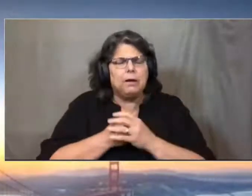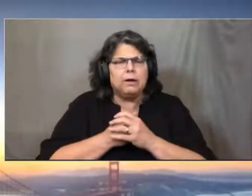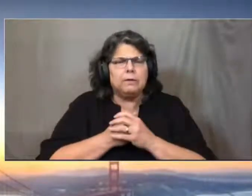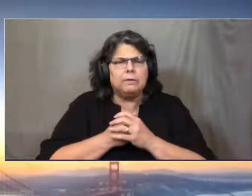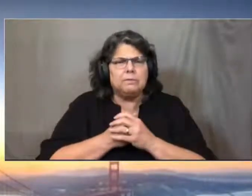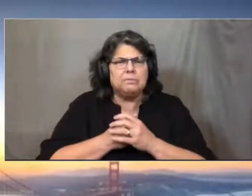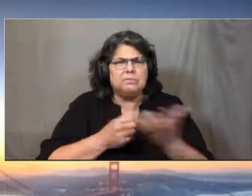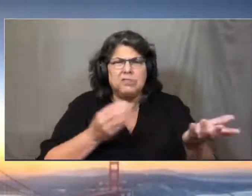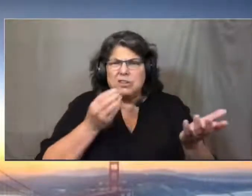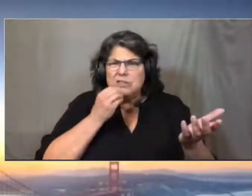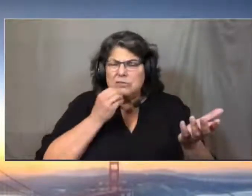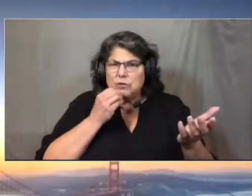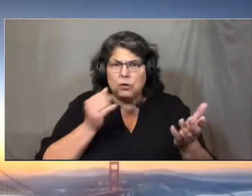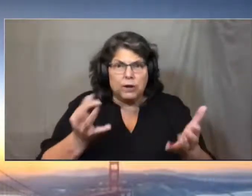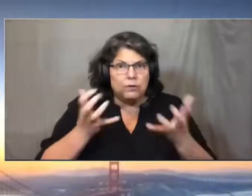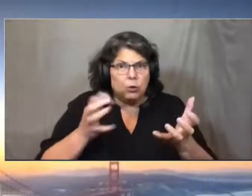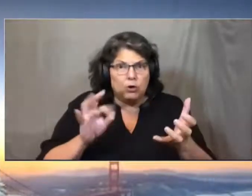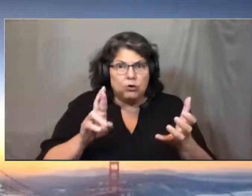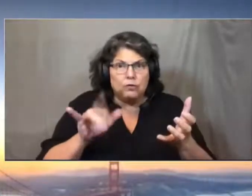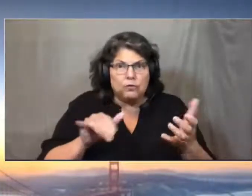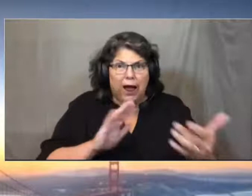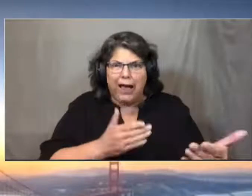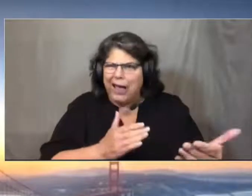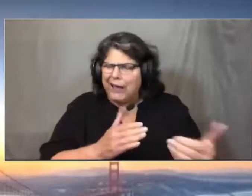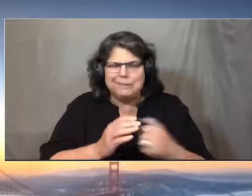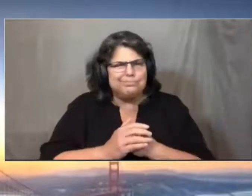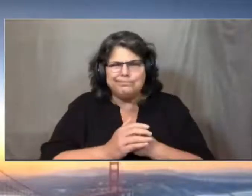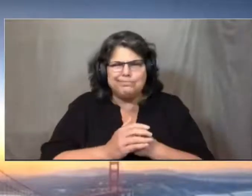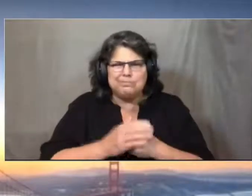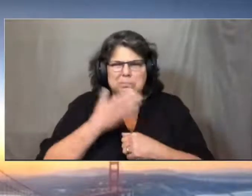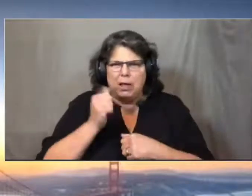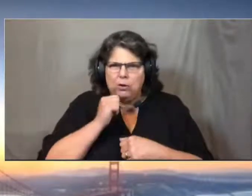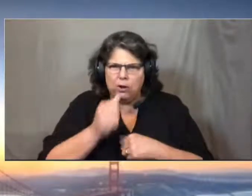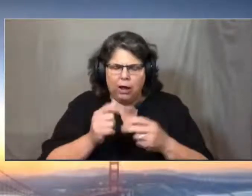frying food, using candles,